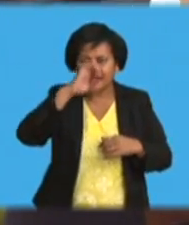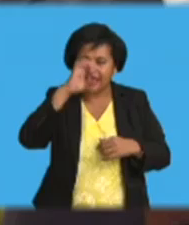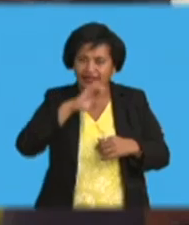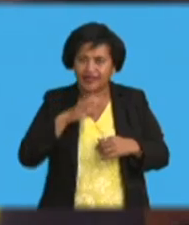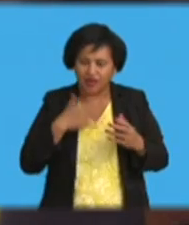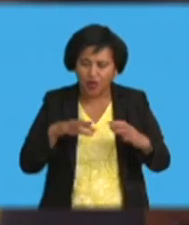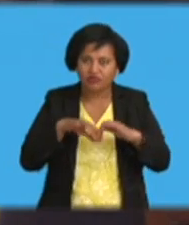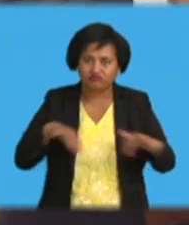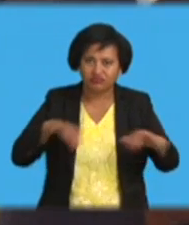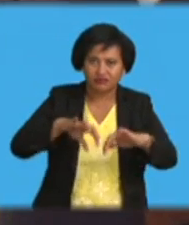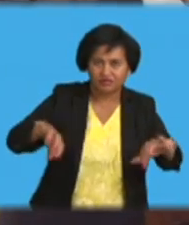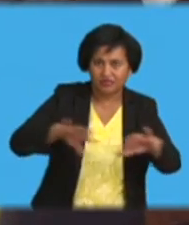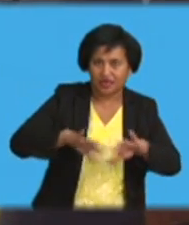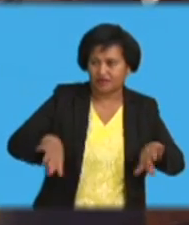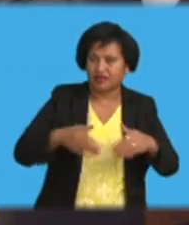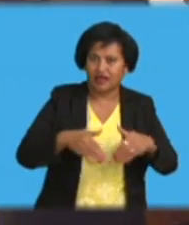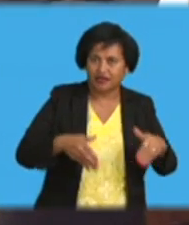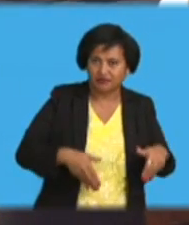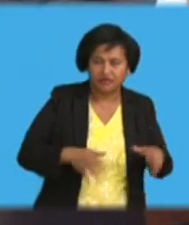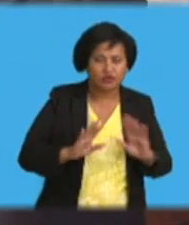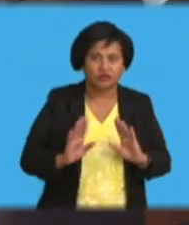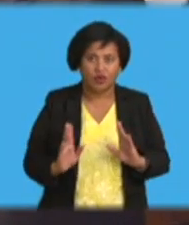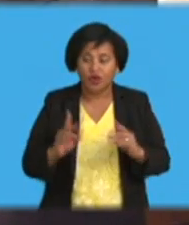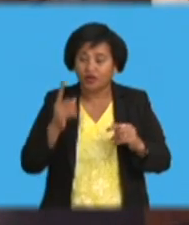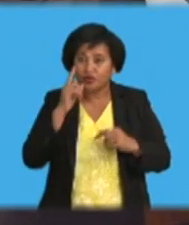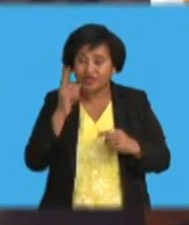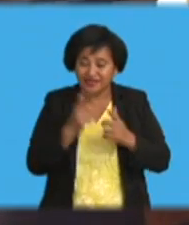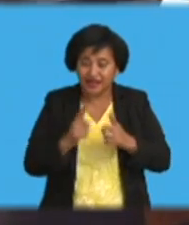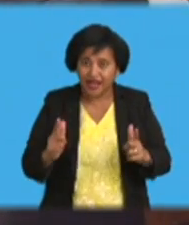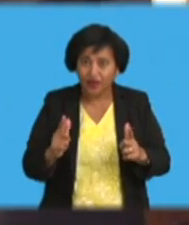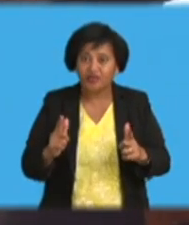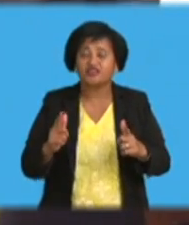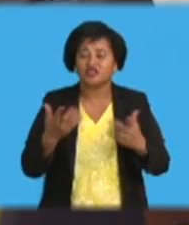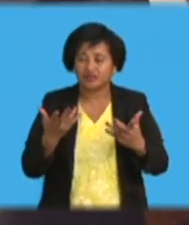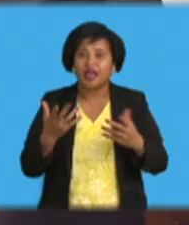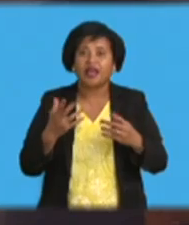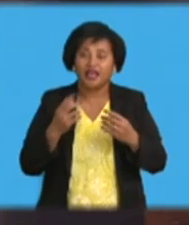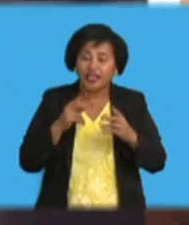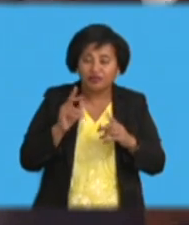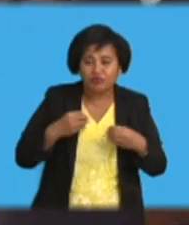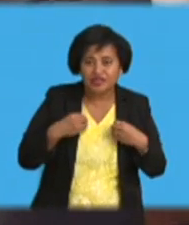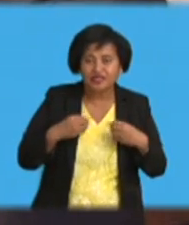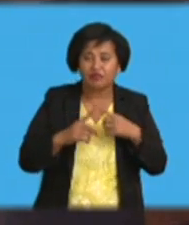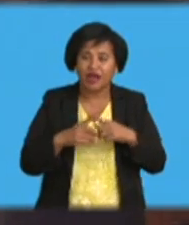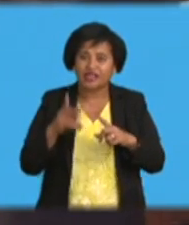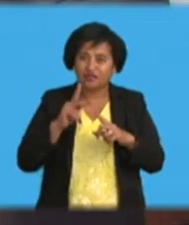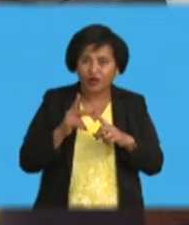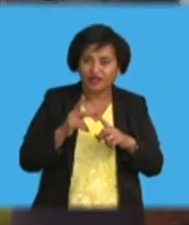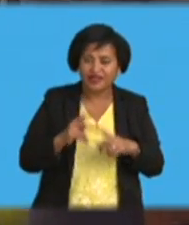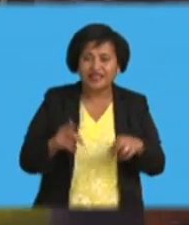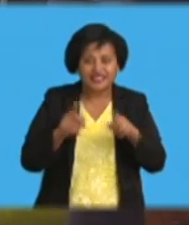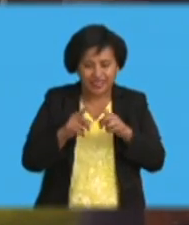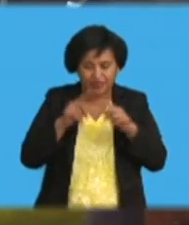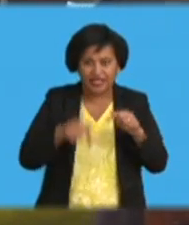damage upon our country. But just as we condemn that language and behavior in our communities, in businesses and in politics, Just as we condemn it in